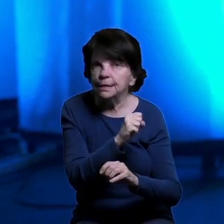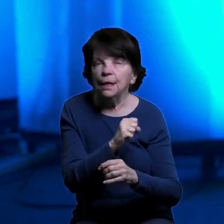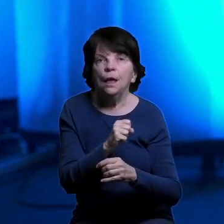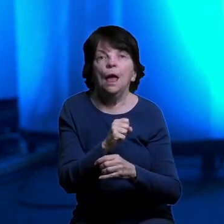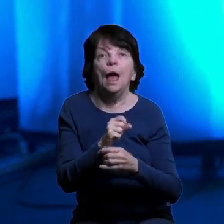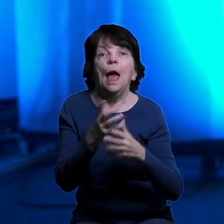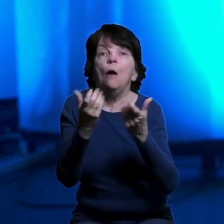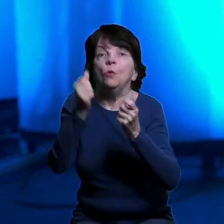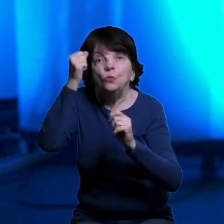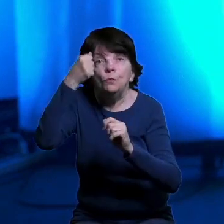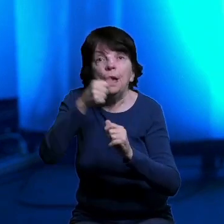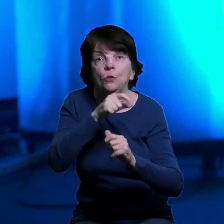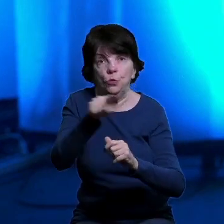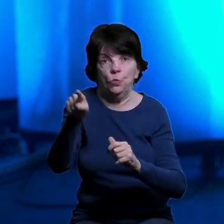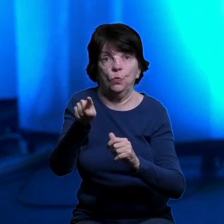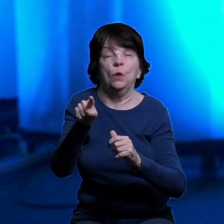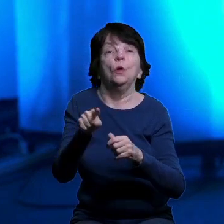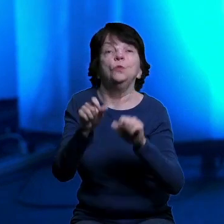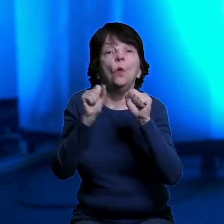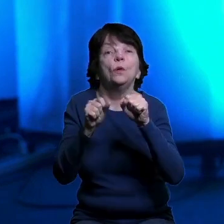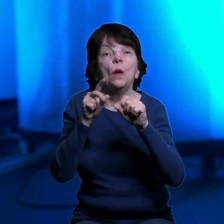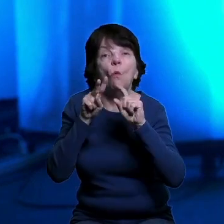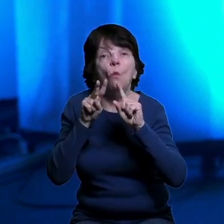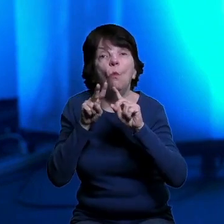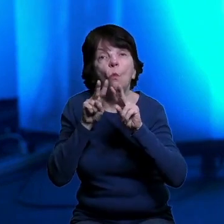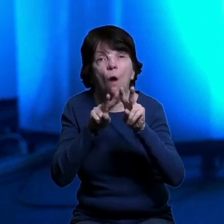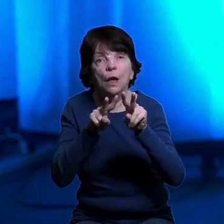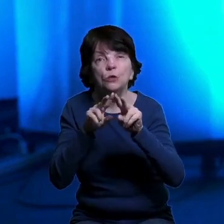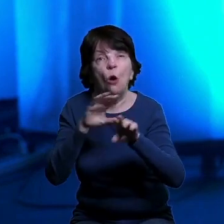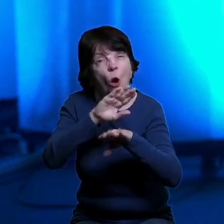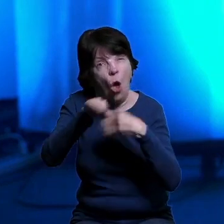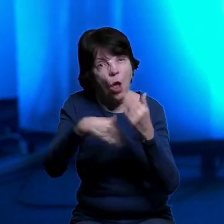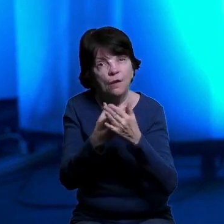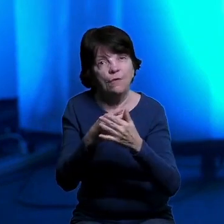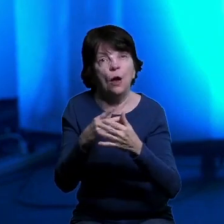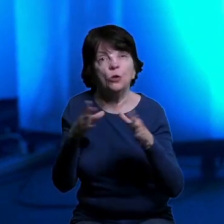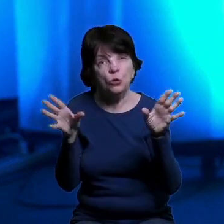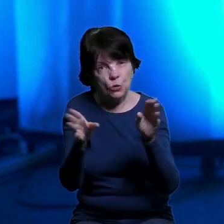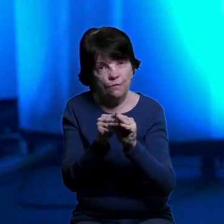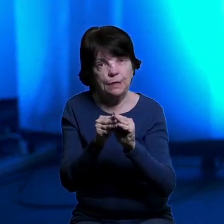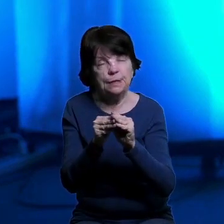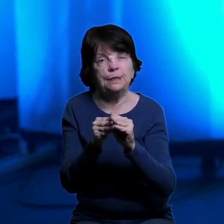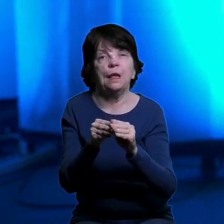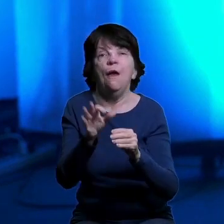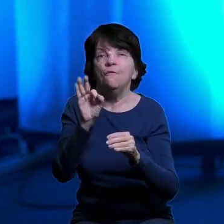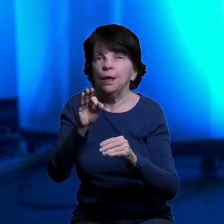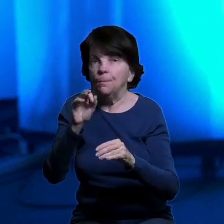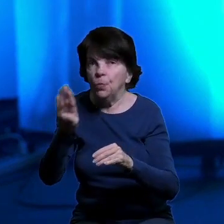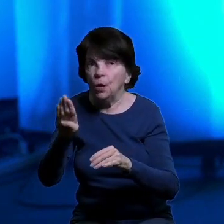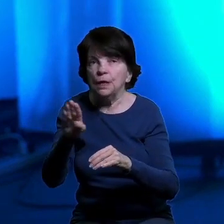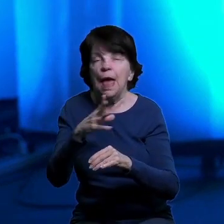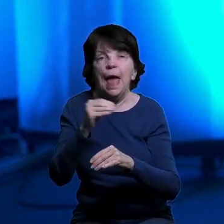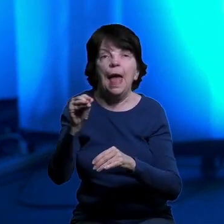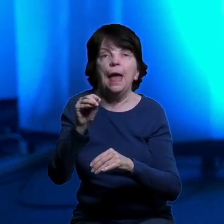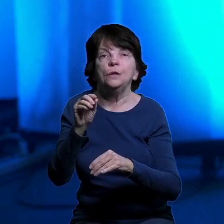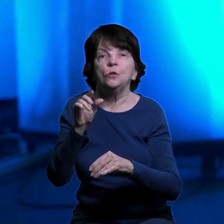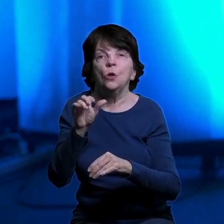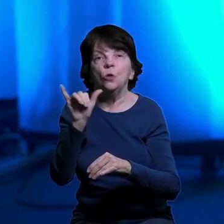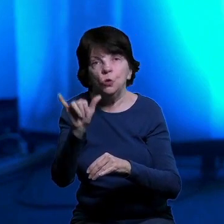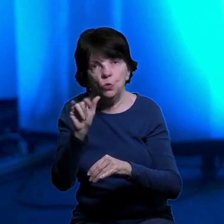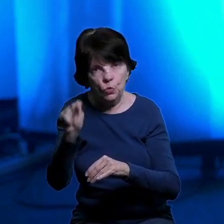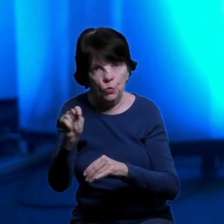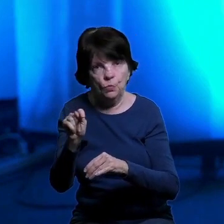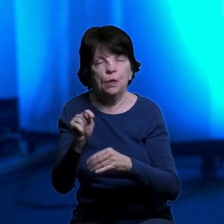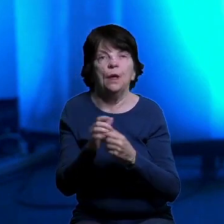of our services through Facebook and YouTube, and we premiere at 9:30, but you can always catch up on any that you've missed throughout the